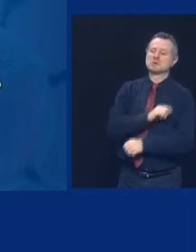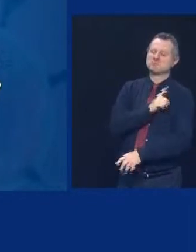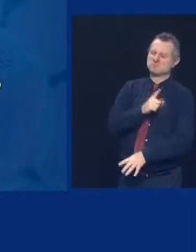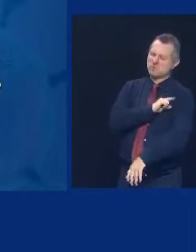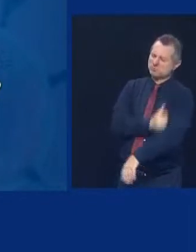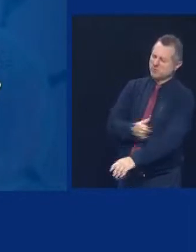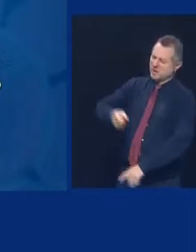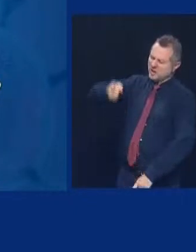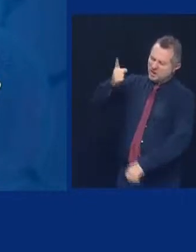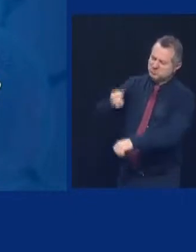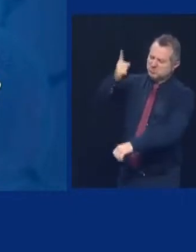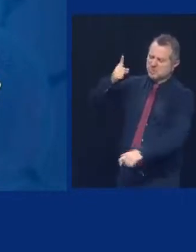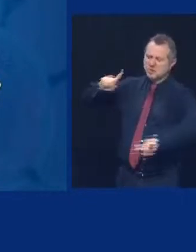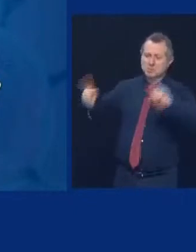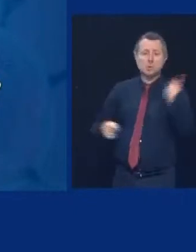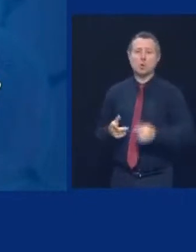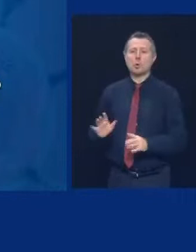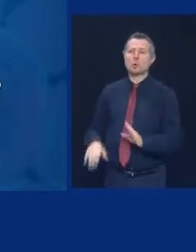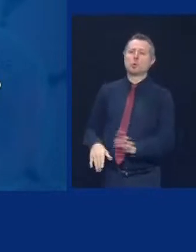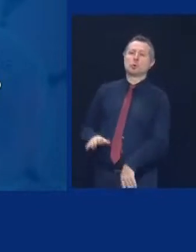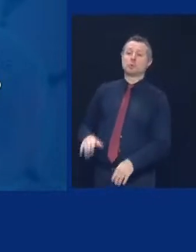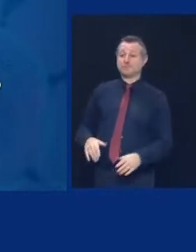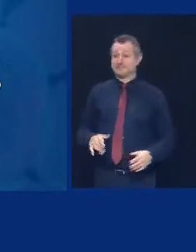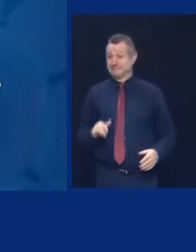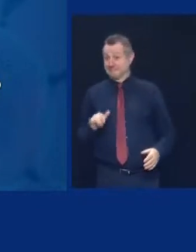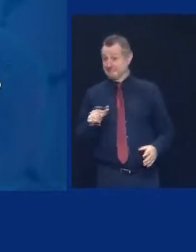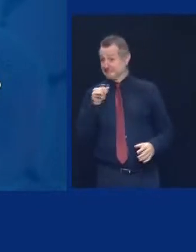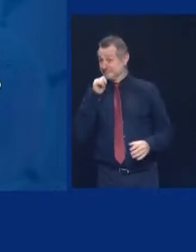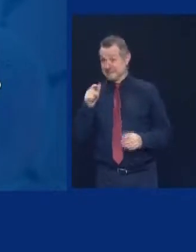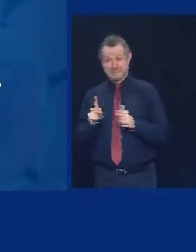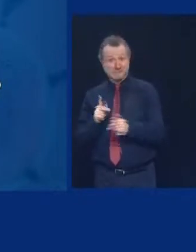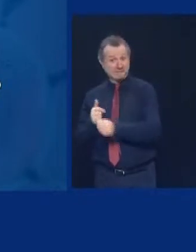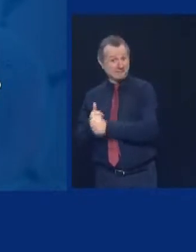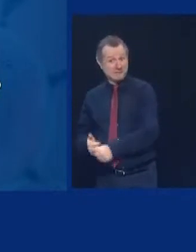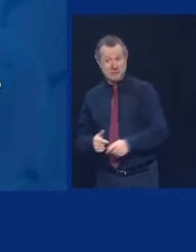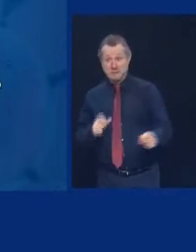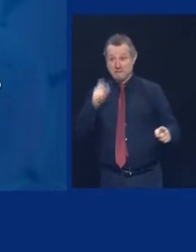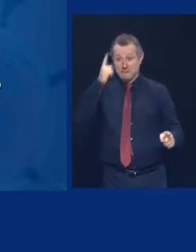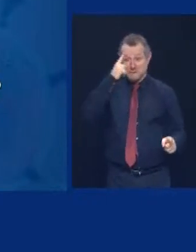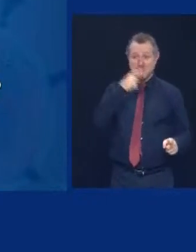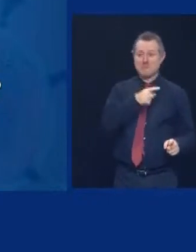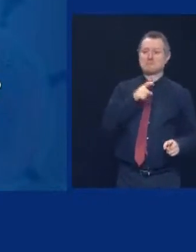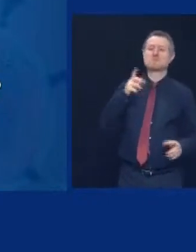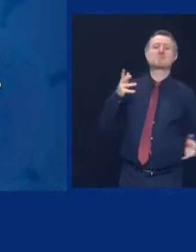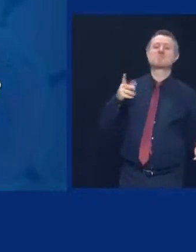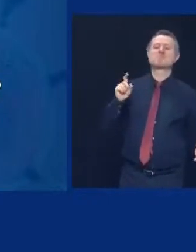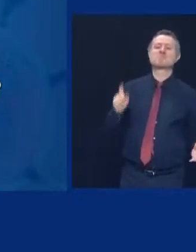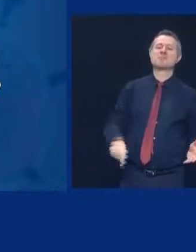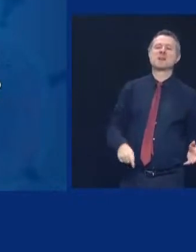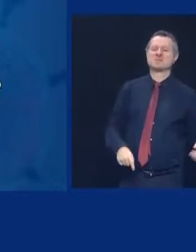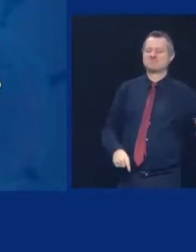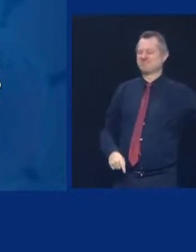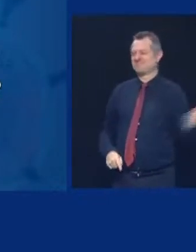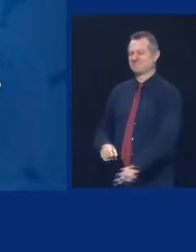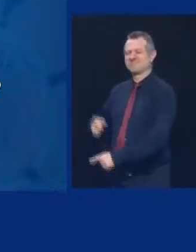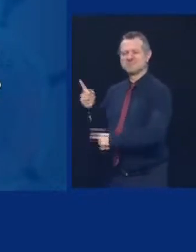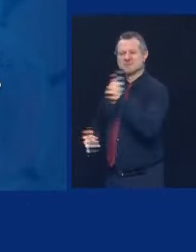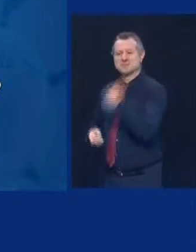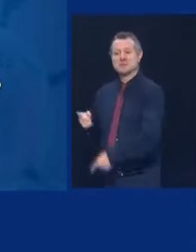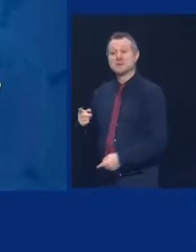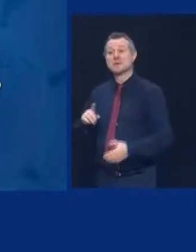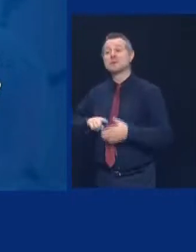Where people don't comply, the local government has to enforce. If you have no compliance and you have no enforcement, you know what you have?